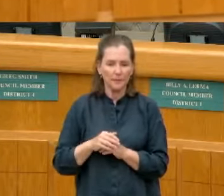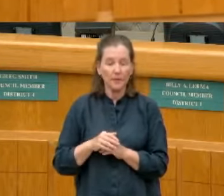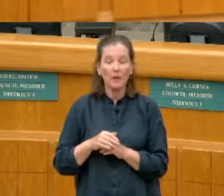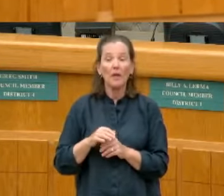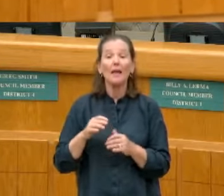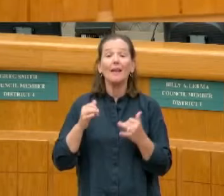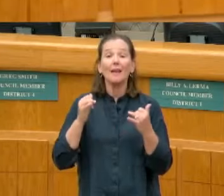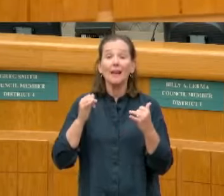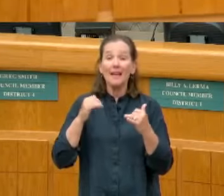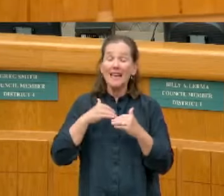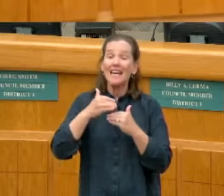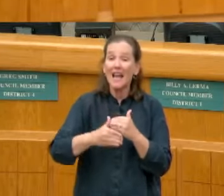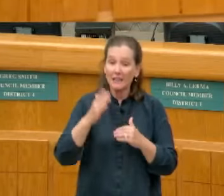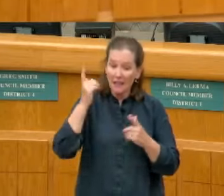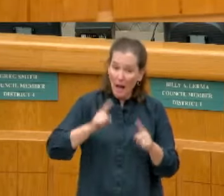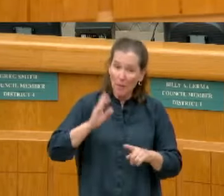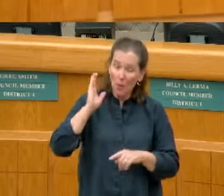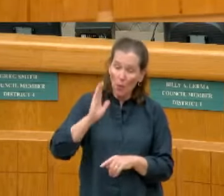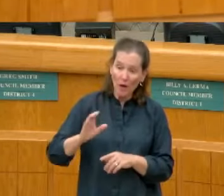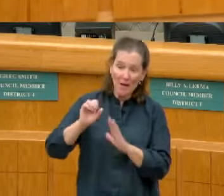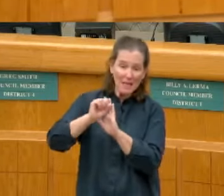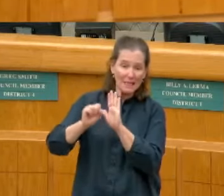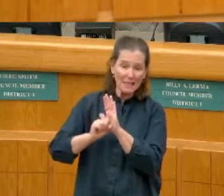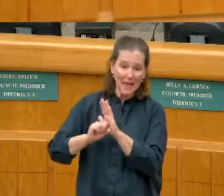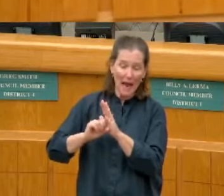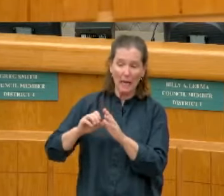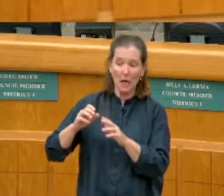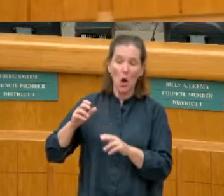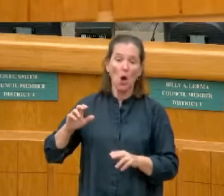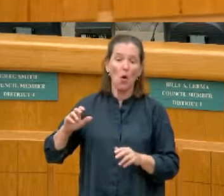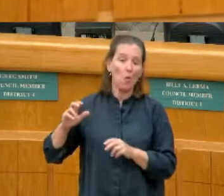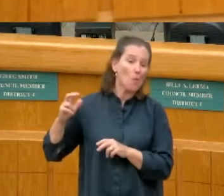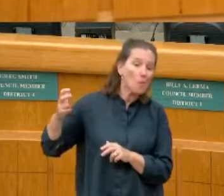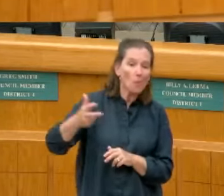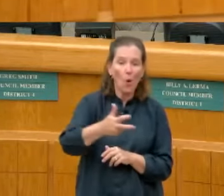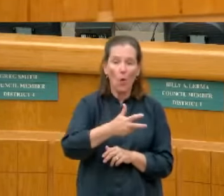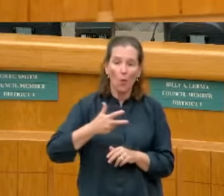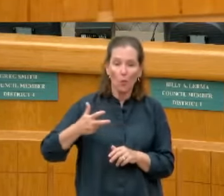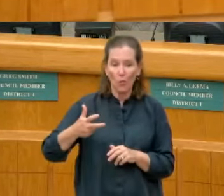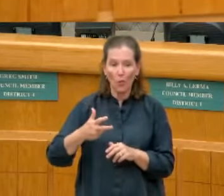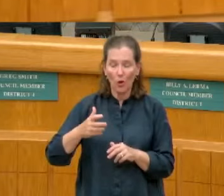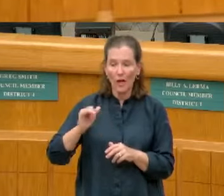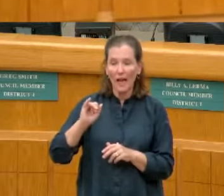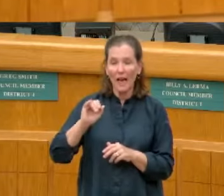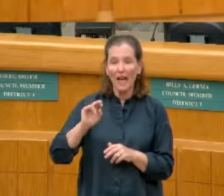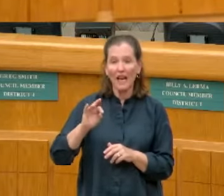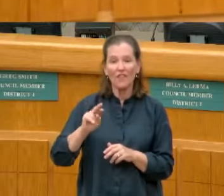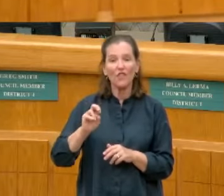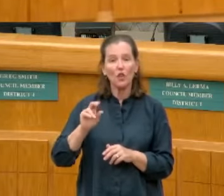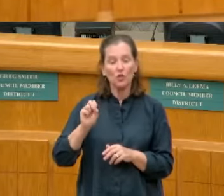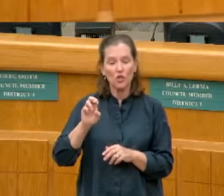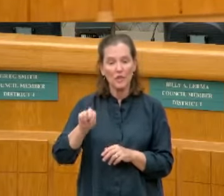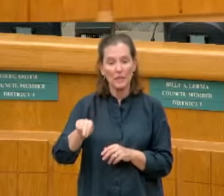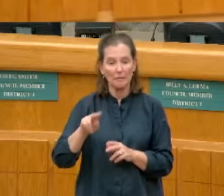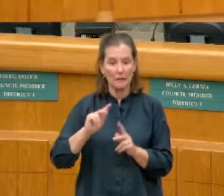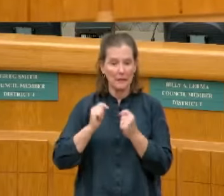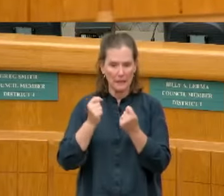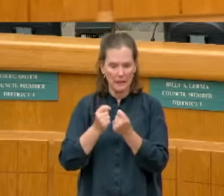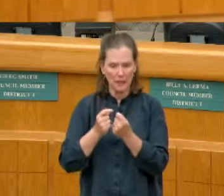Infusion Team. And just like that SOS program, this comes to you in your home. The Mobile Infusion Team can bring